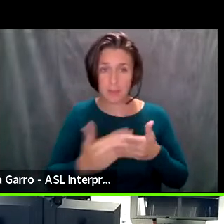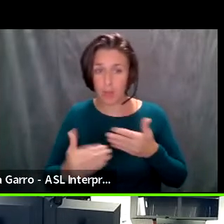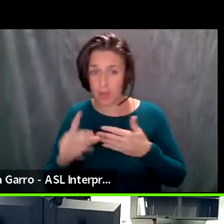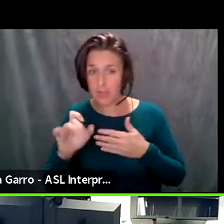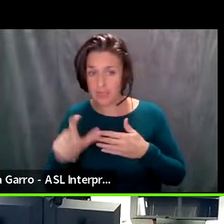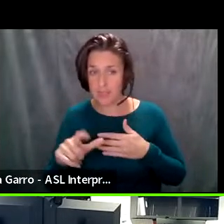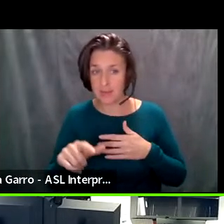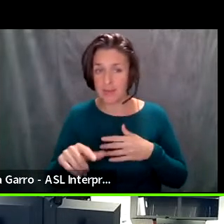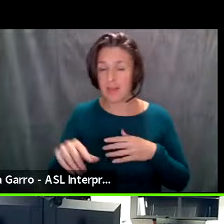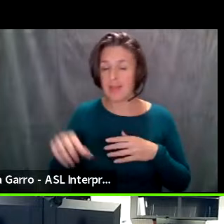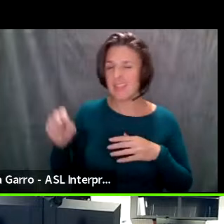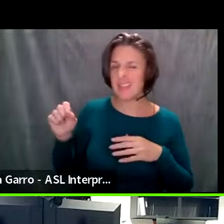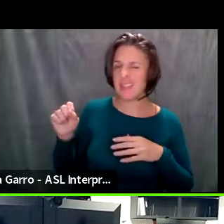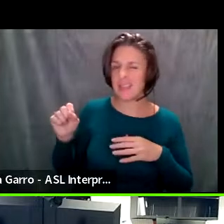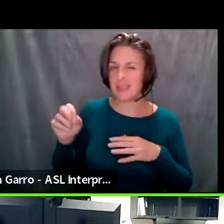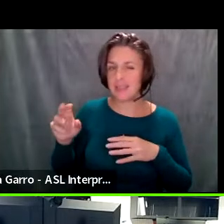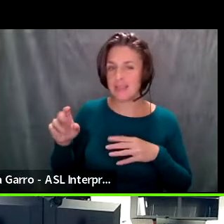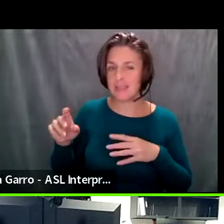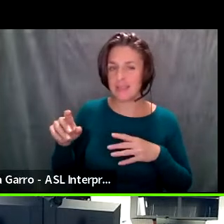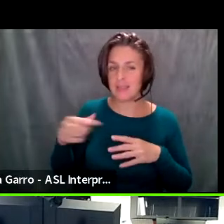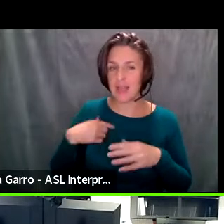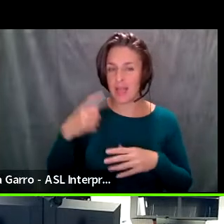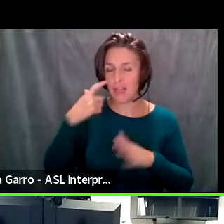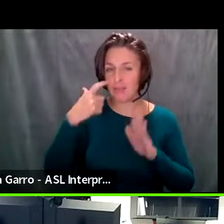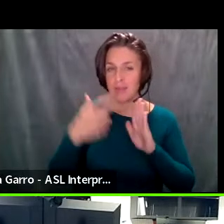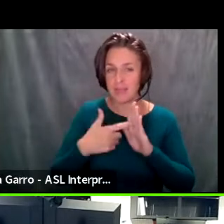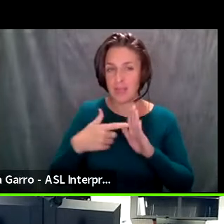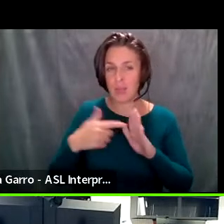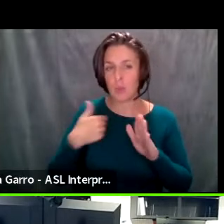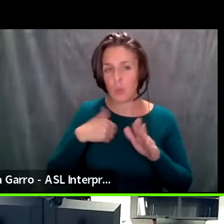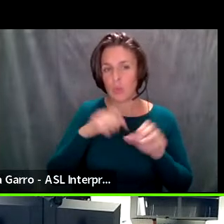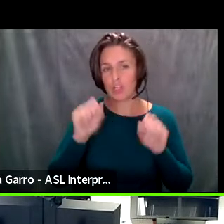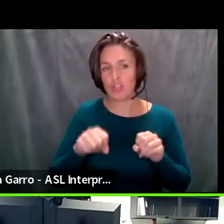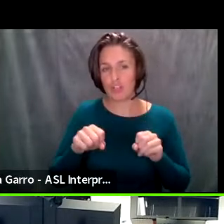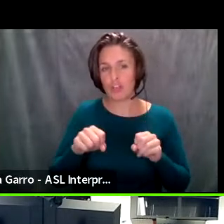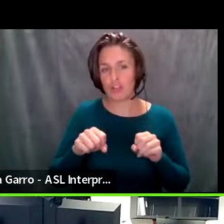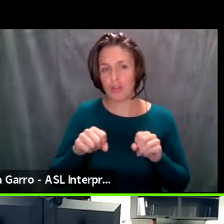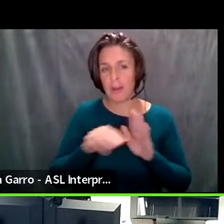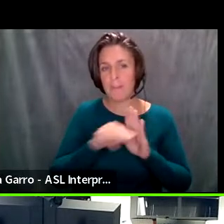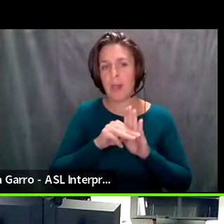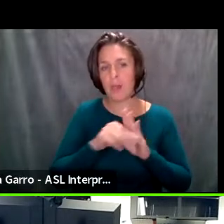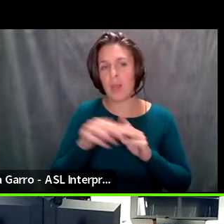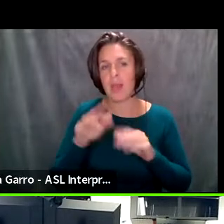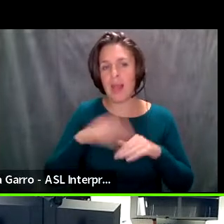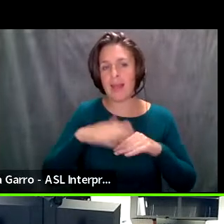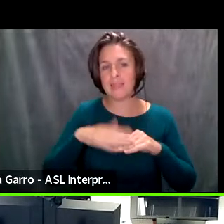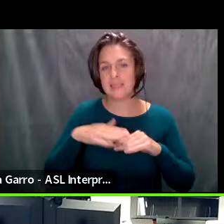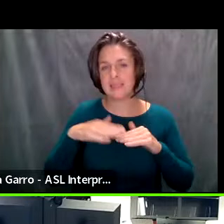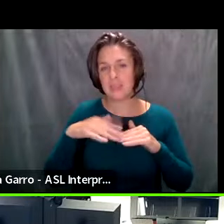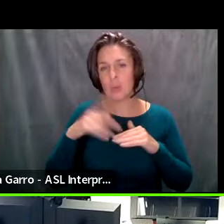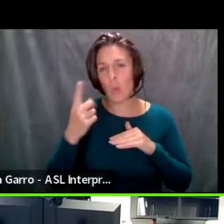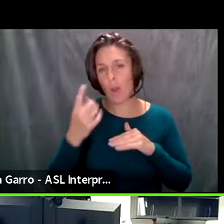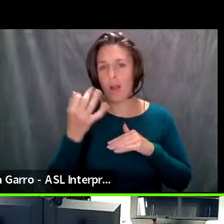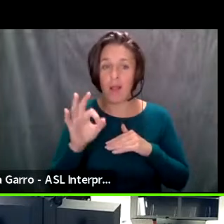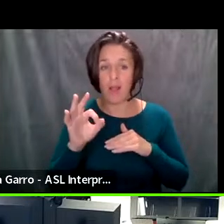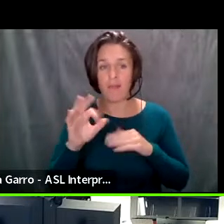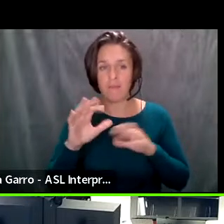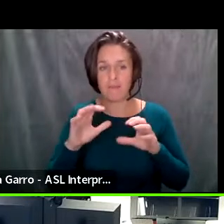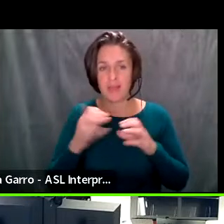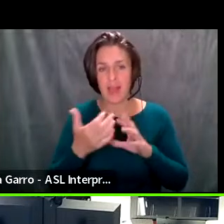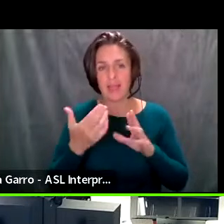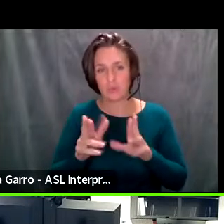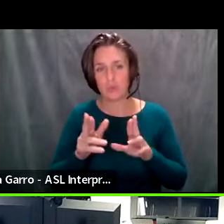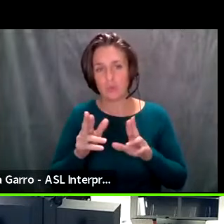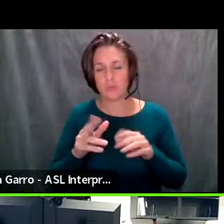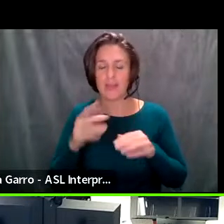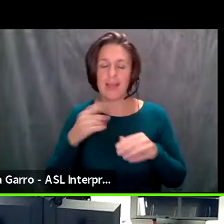ahead. Yeah, and I recognize that we could have modeled at least one of the science classrooms, and that was an oversight on our part. Yes, all